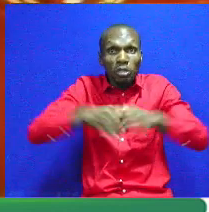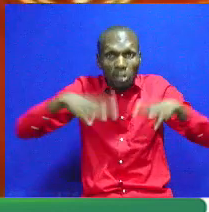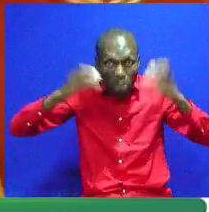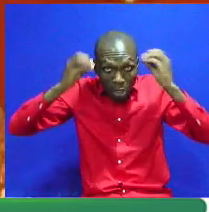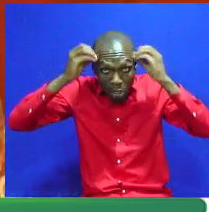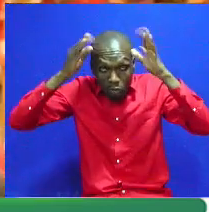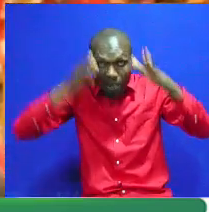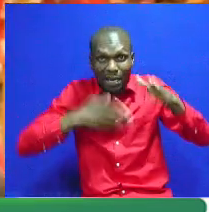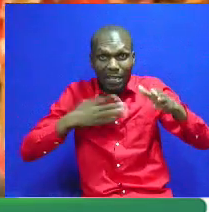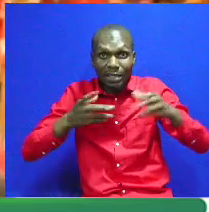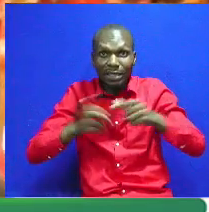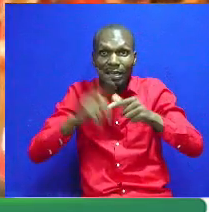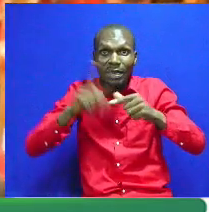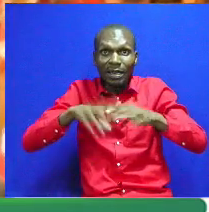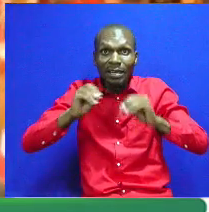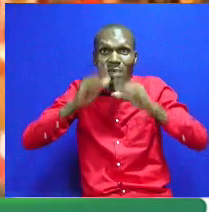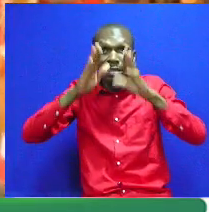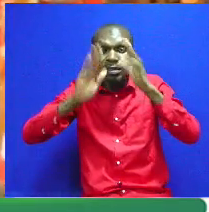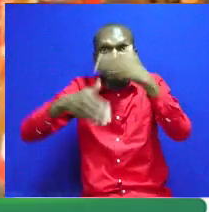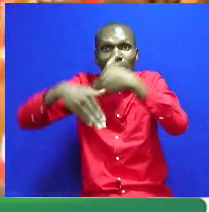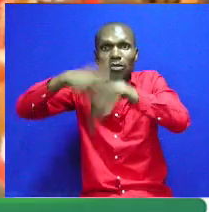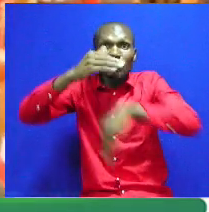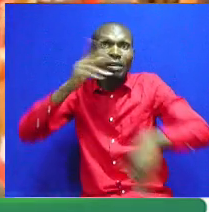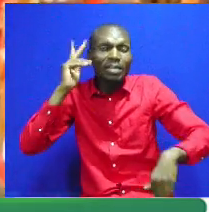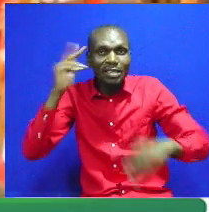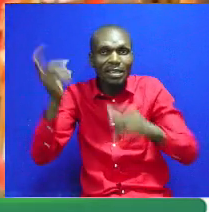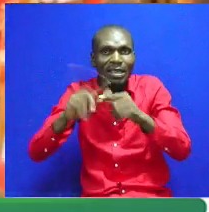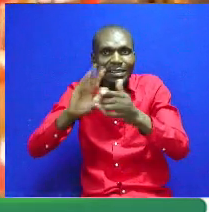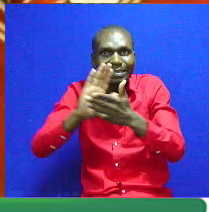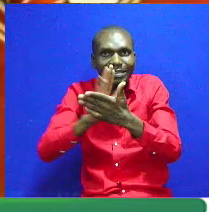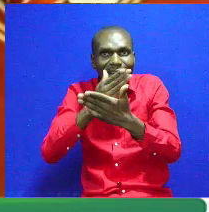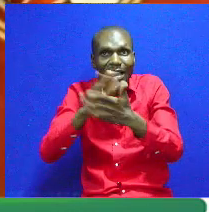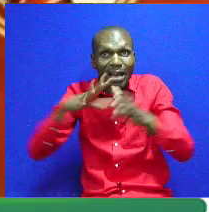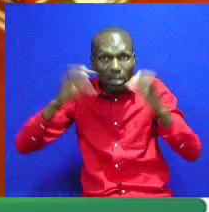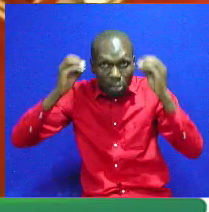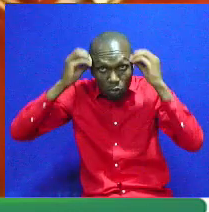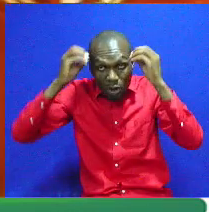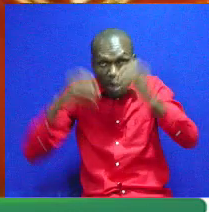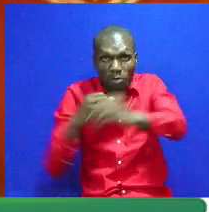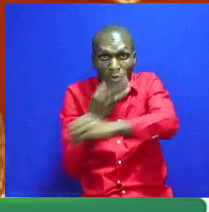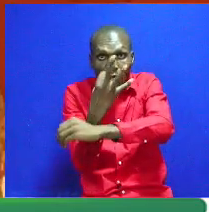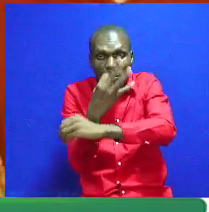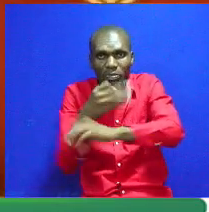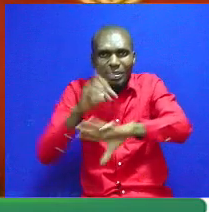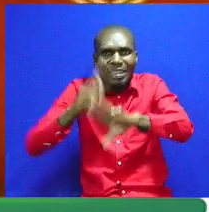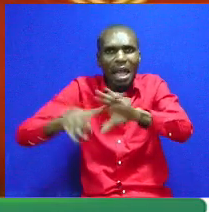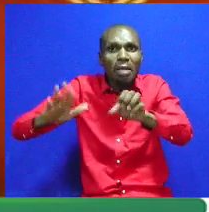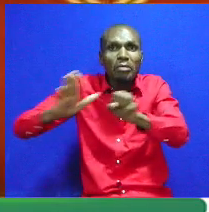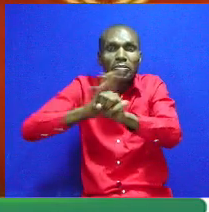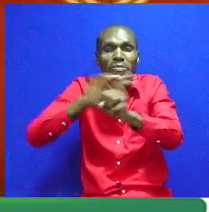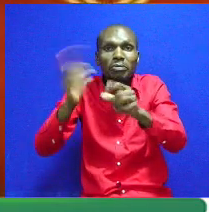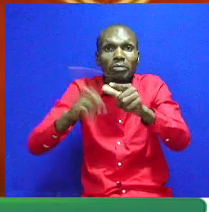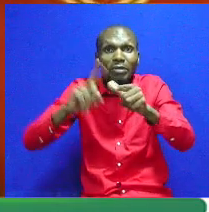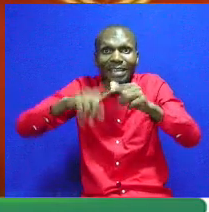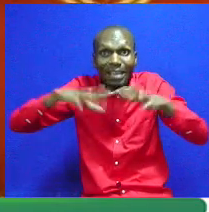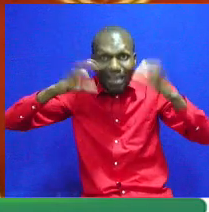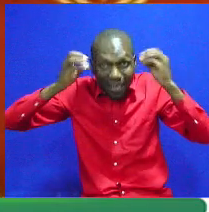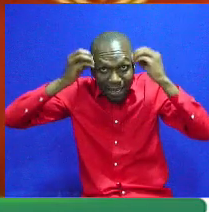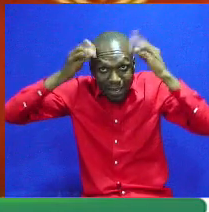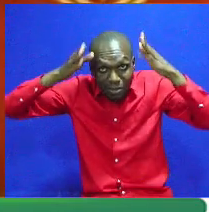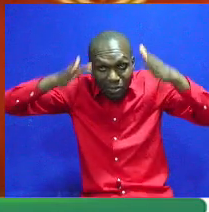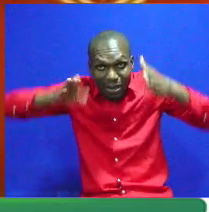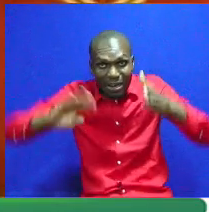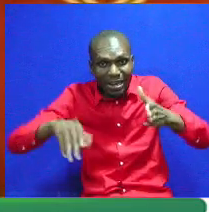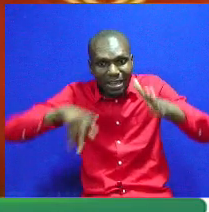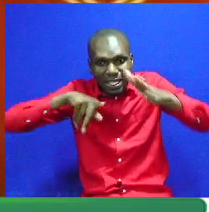Dr. Rose, ase basanga na aborokia bara ase form 3. Most of the time we find that students go through a school